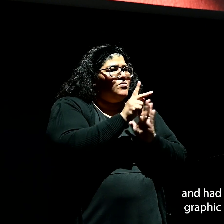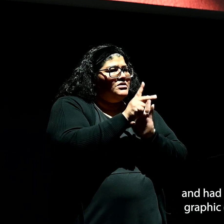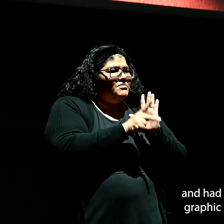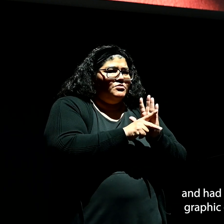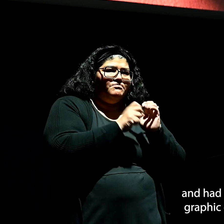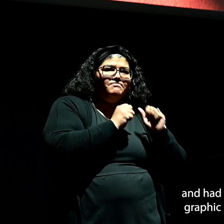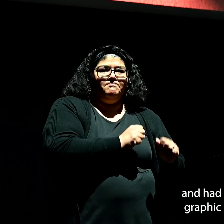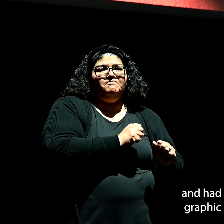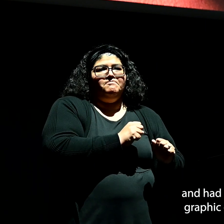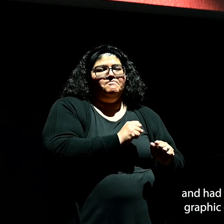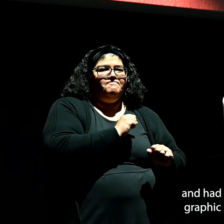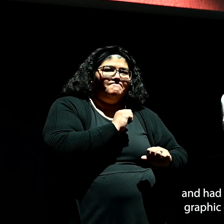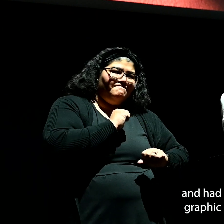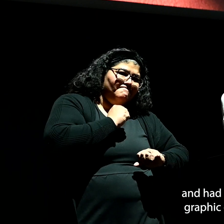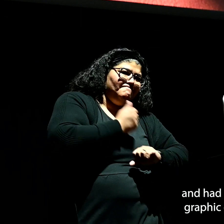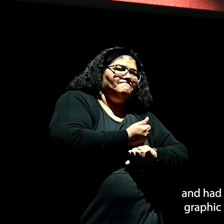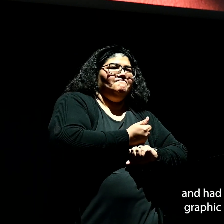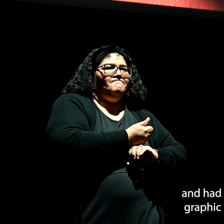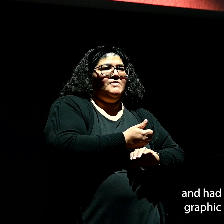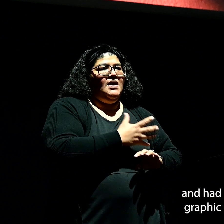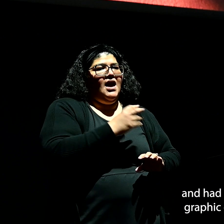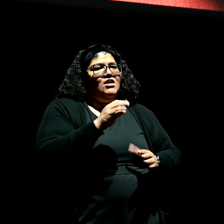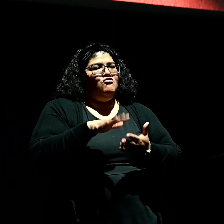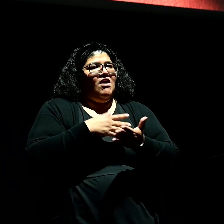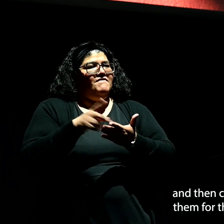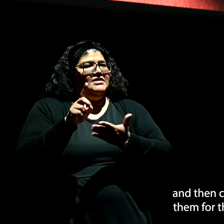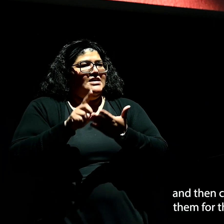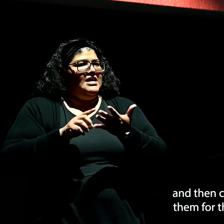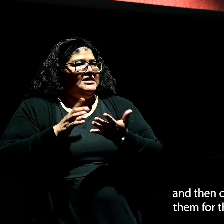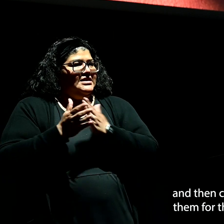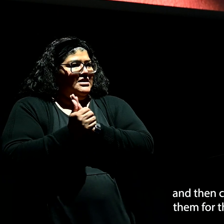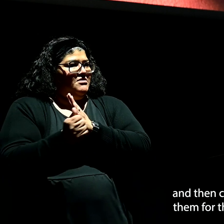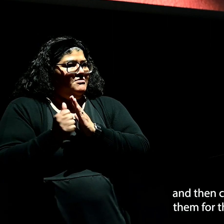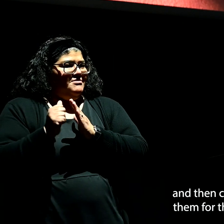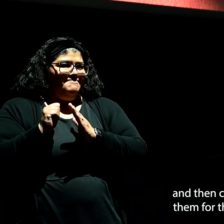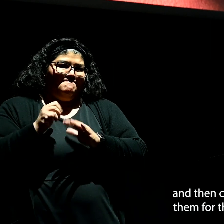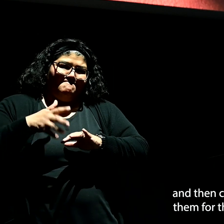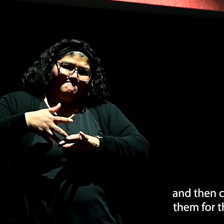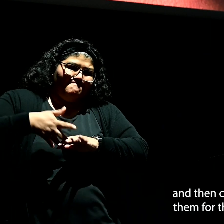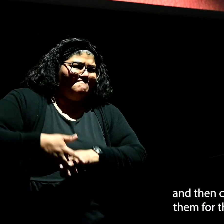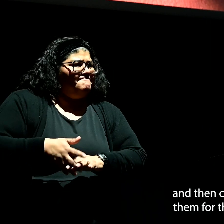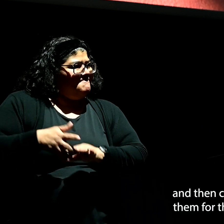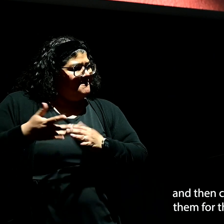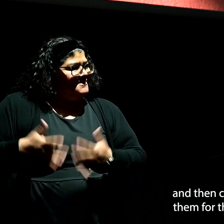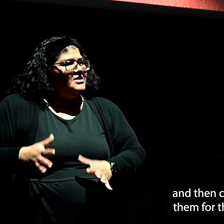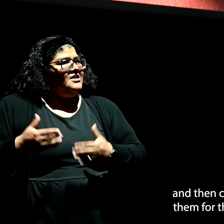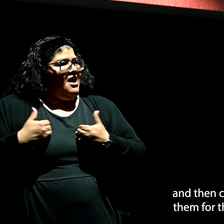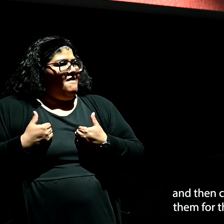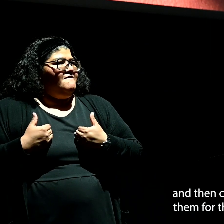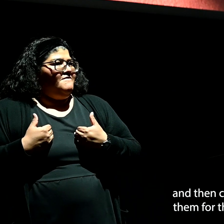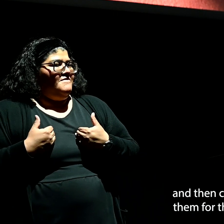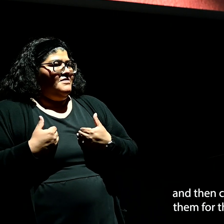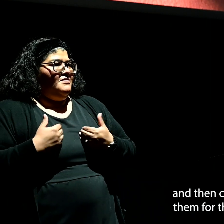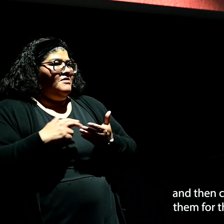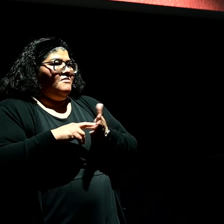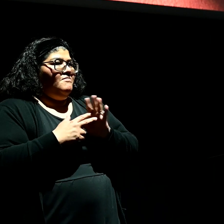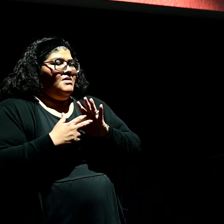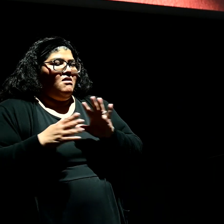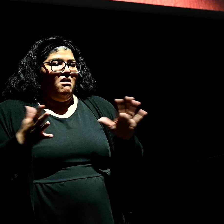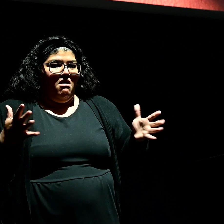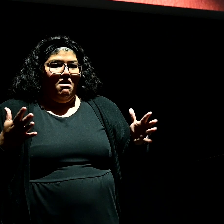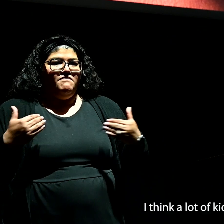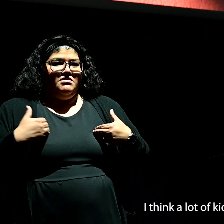strong graphic design skills, and then could specialize them for the kids